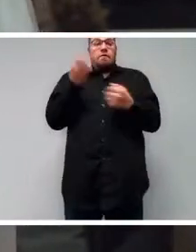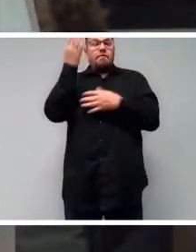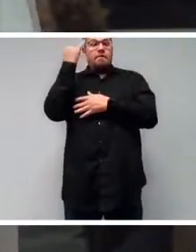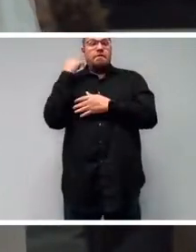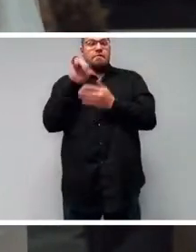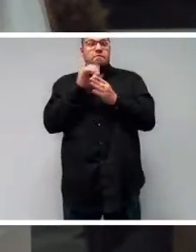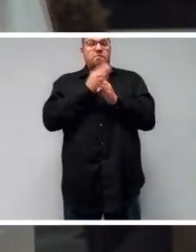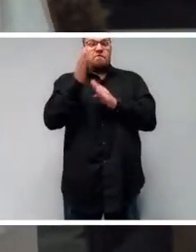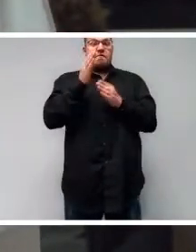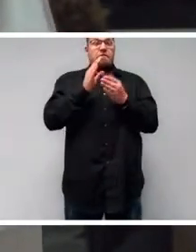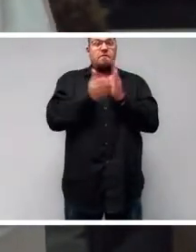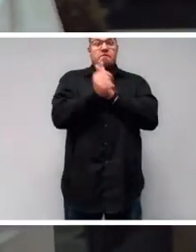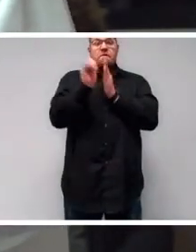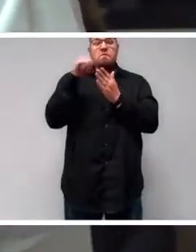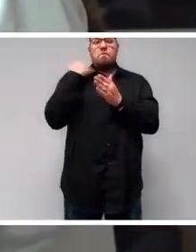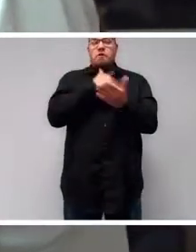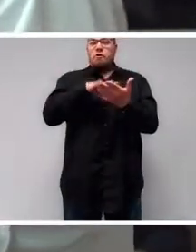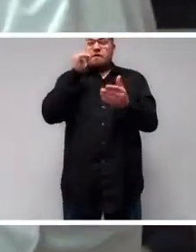that we learn here at CTEC.